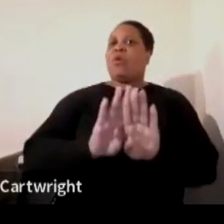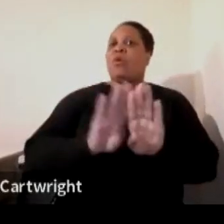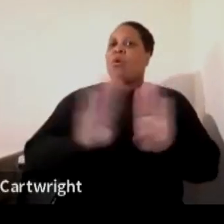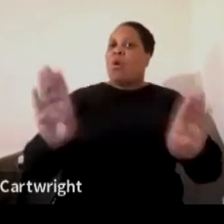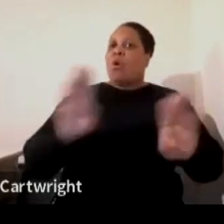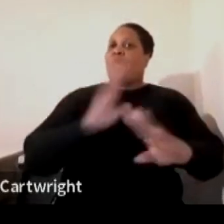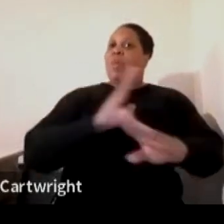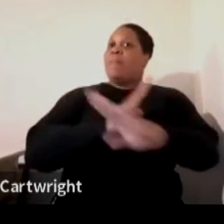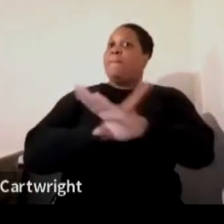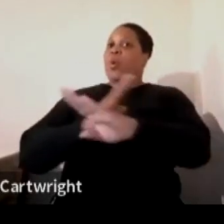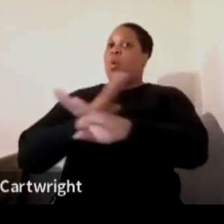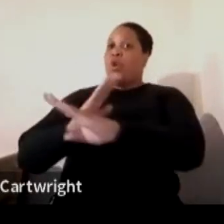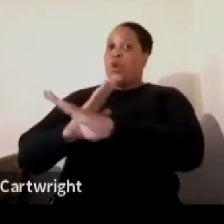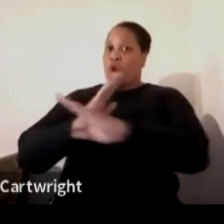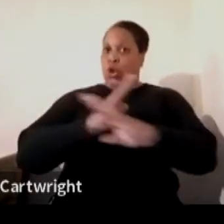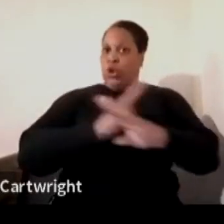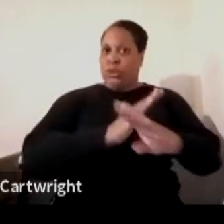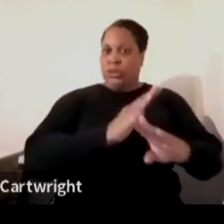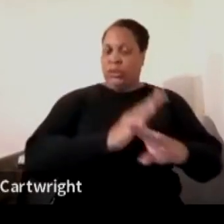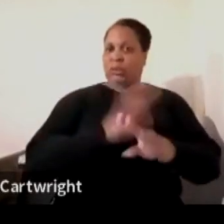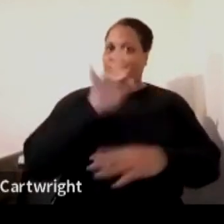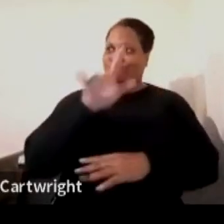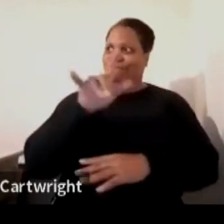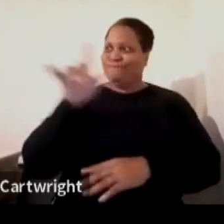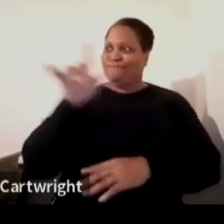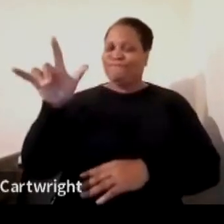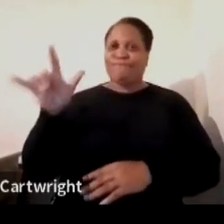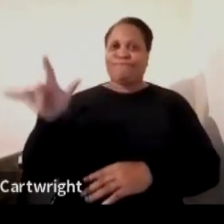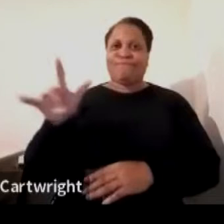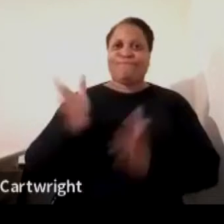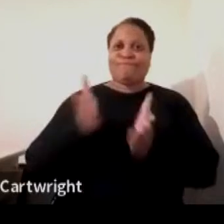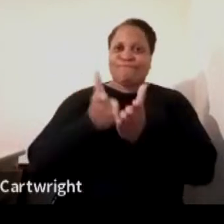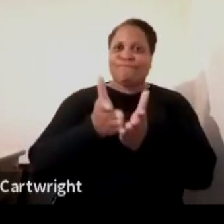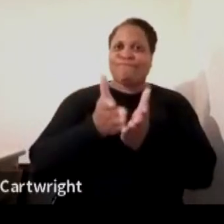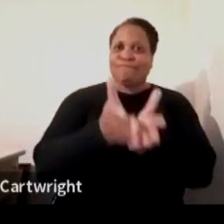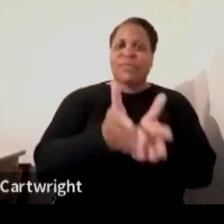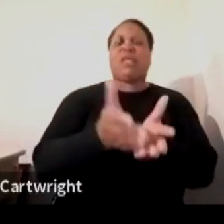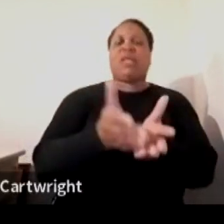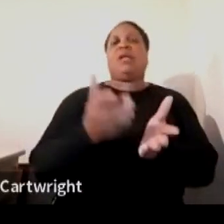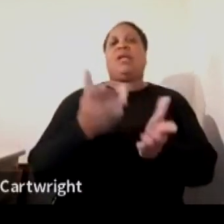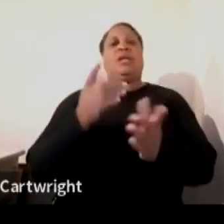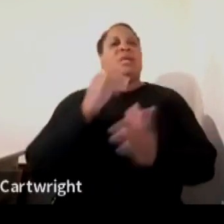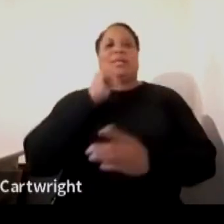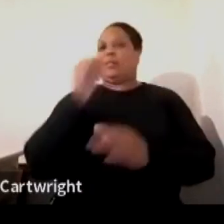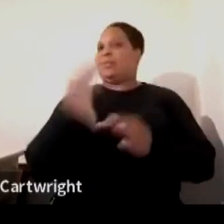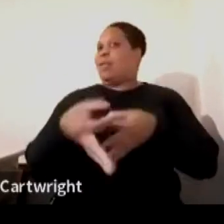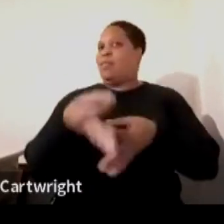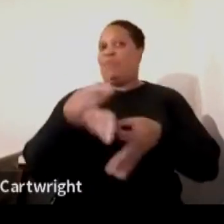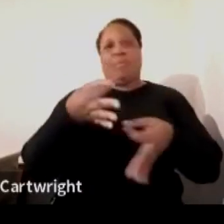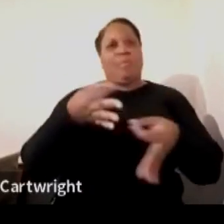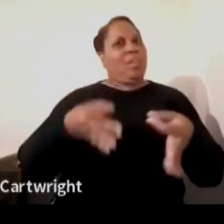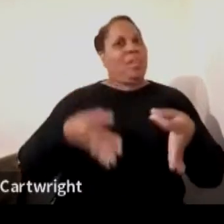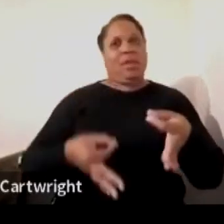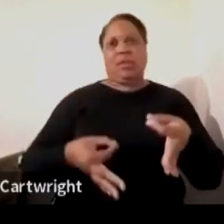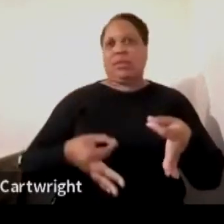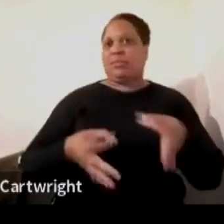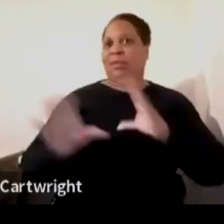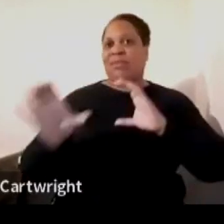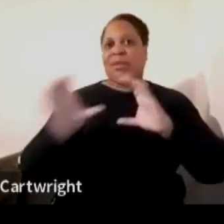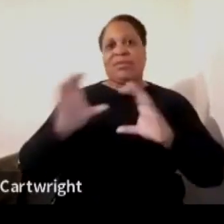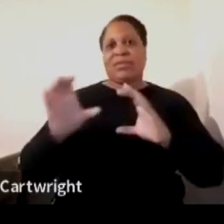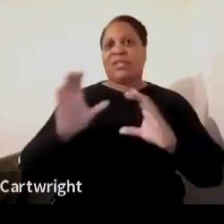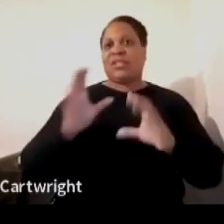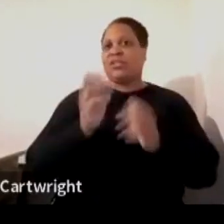And I just urge everyone to look at this. Obviously, this is not a replacement for a conversation with your